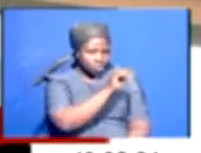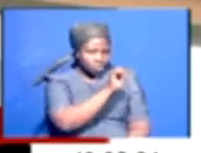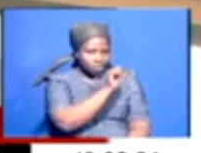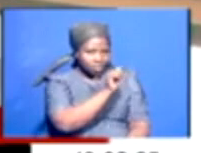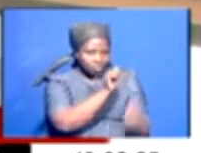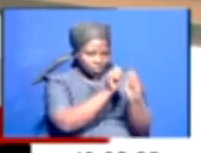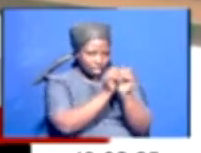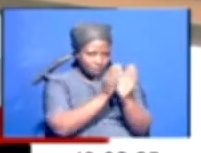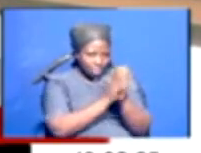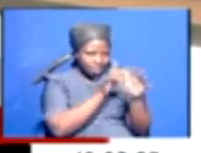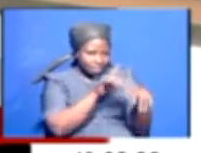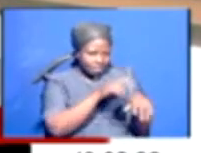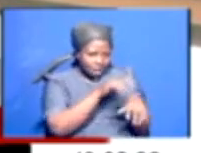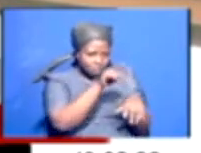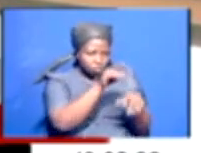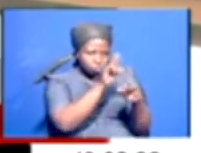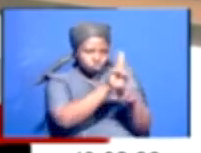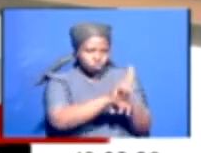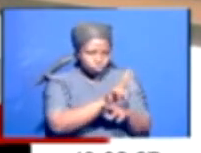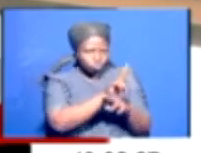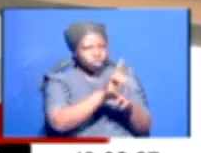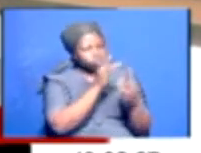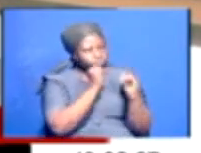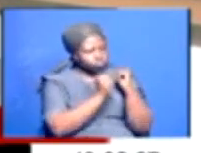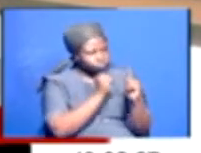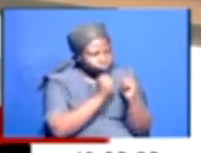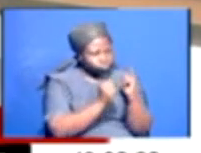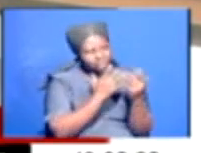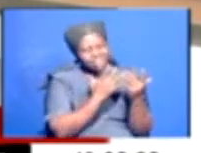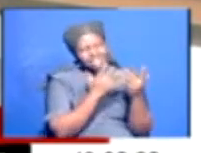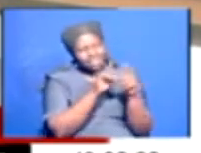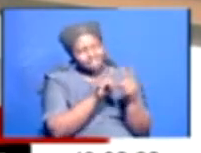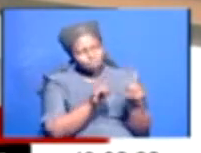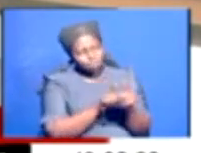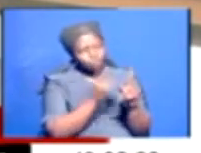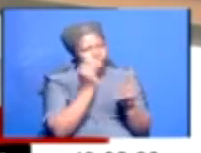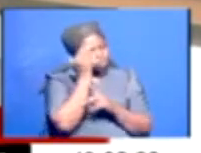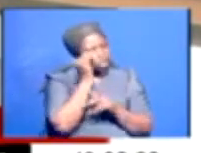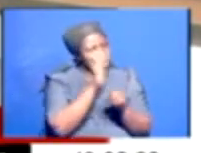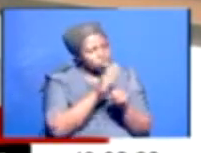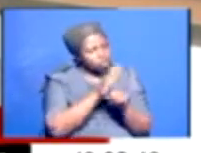you set and how we know that a lot of sprinters,